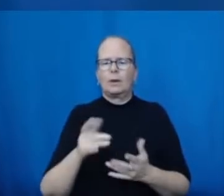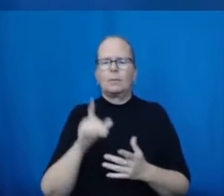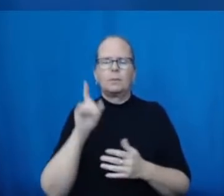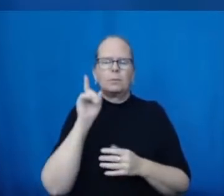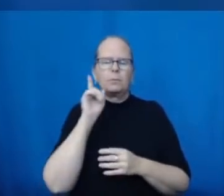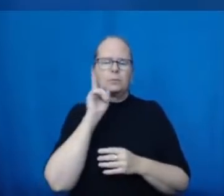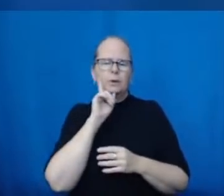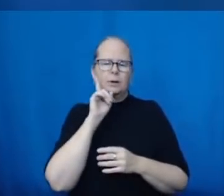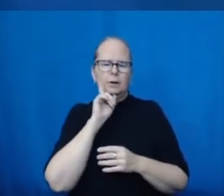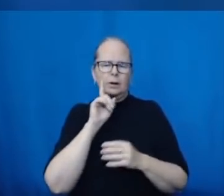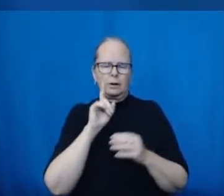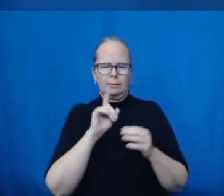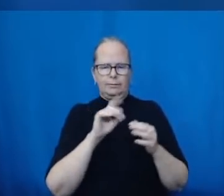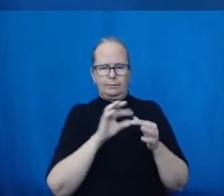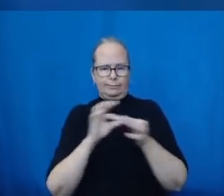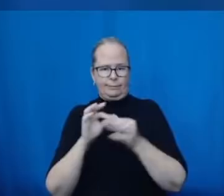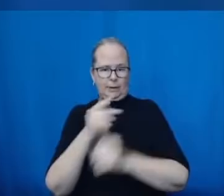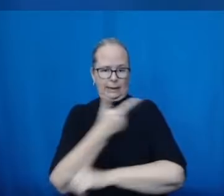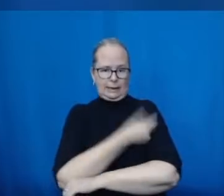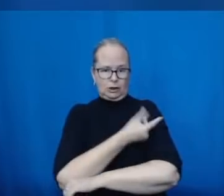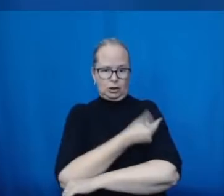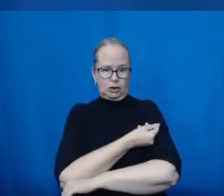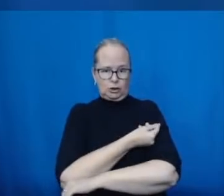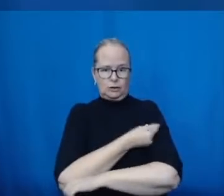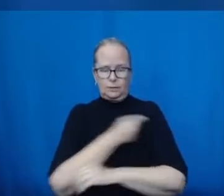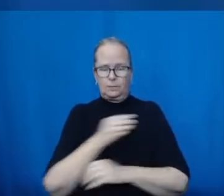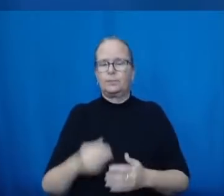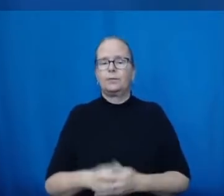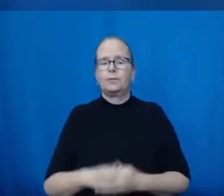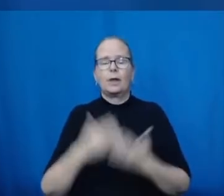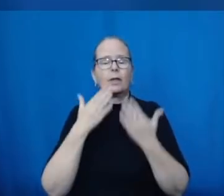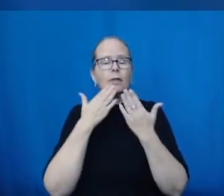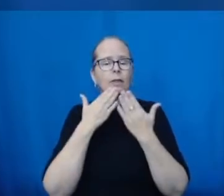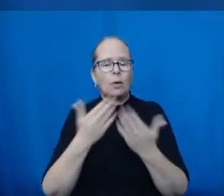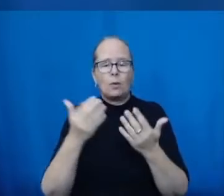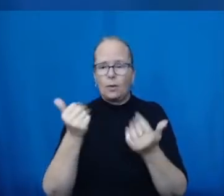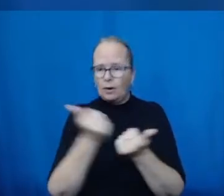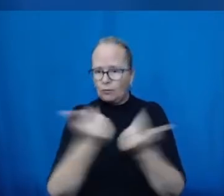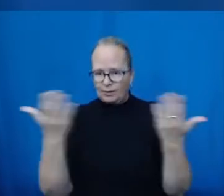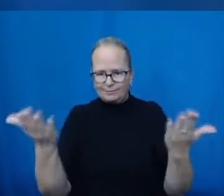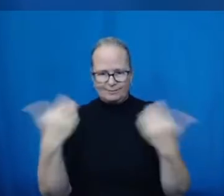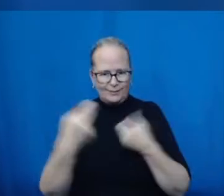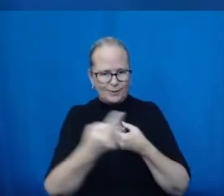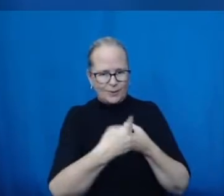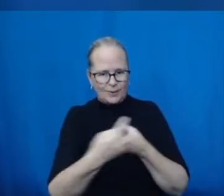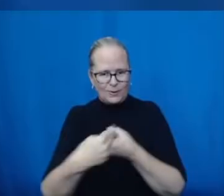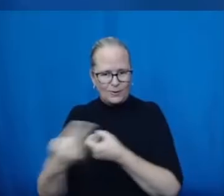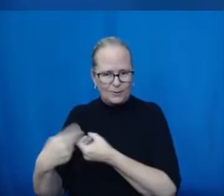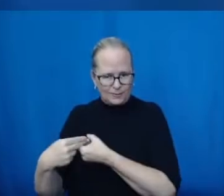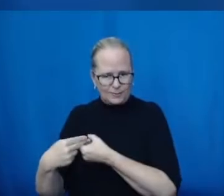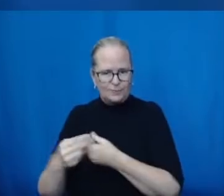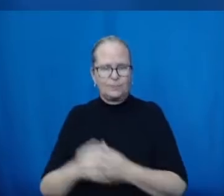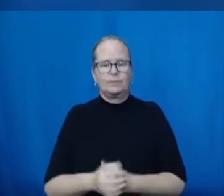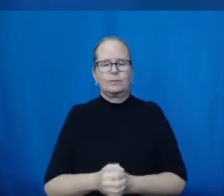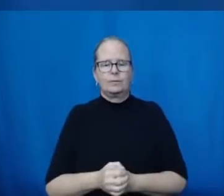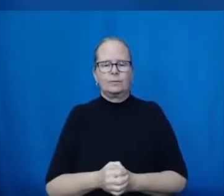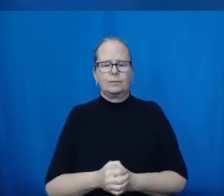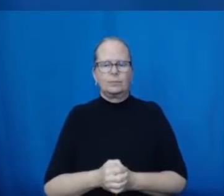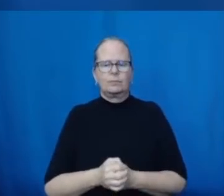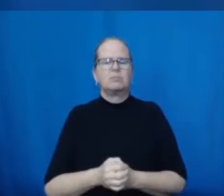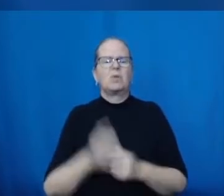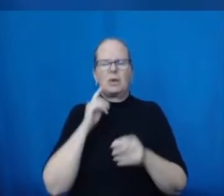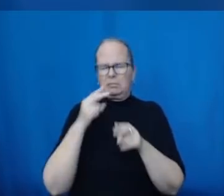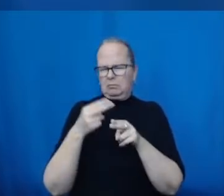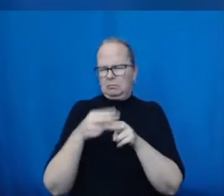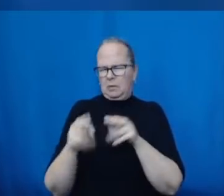Thank you, everyone, for joining us again today. As always, we will begin with a brief update on the COVID-19 situation in Alberta. With